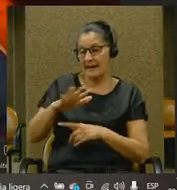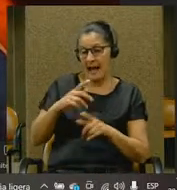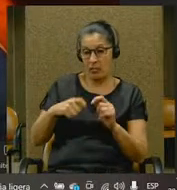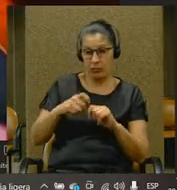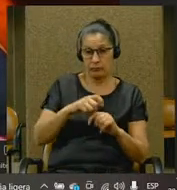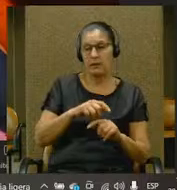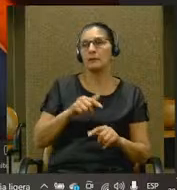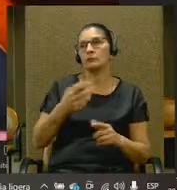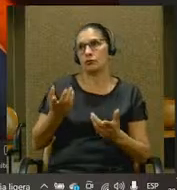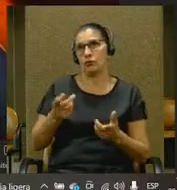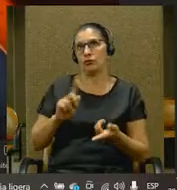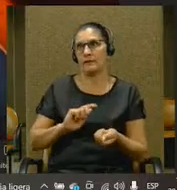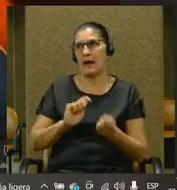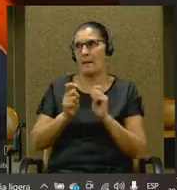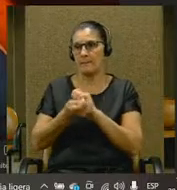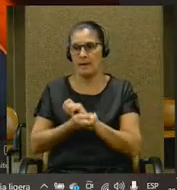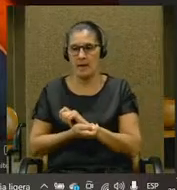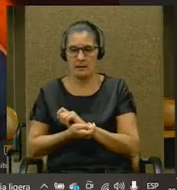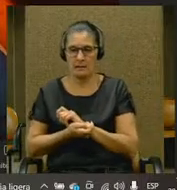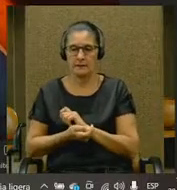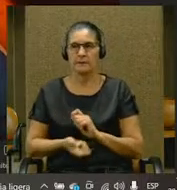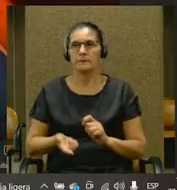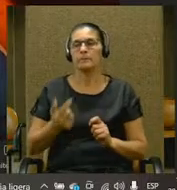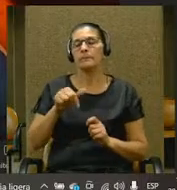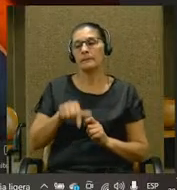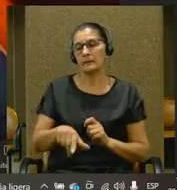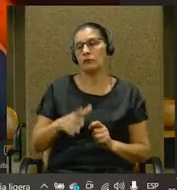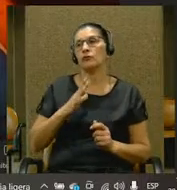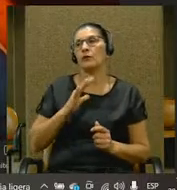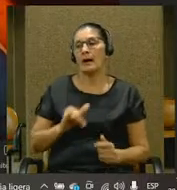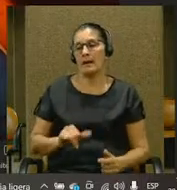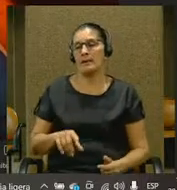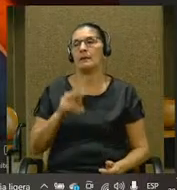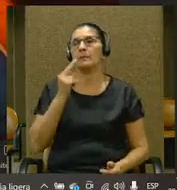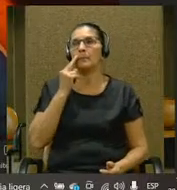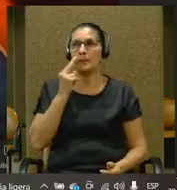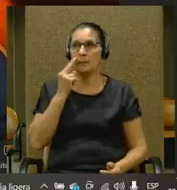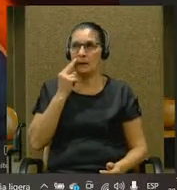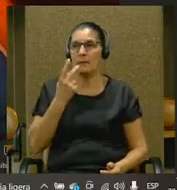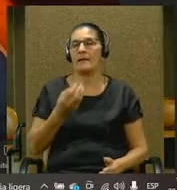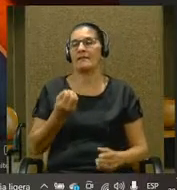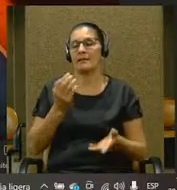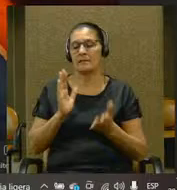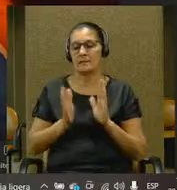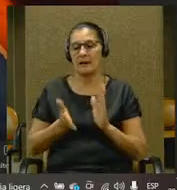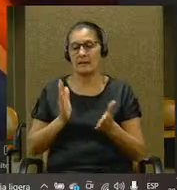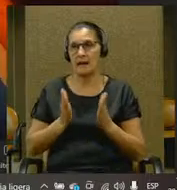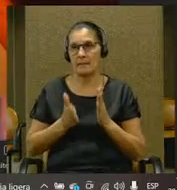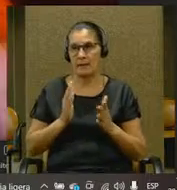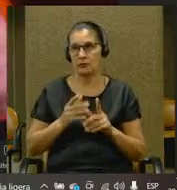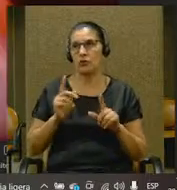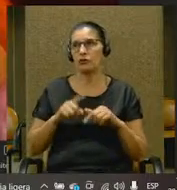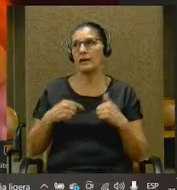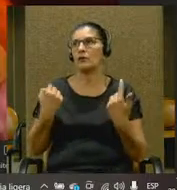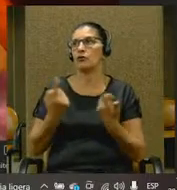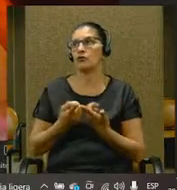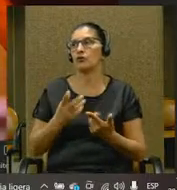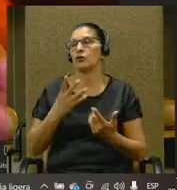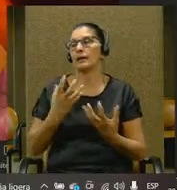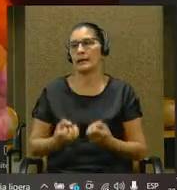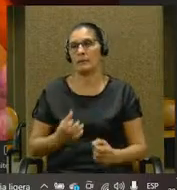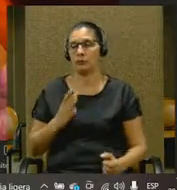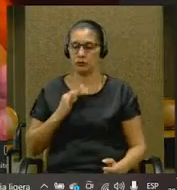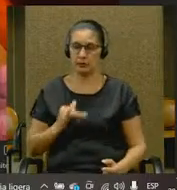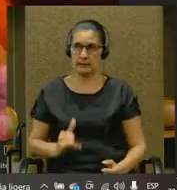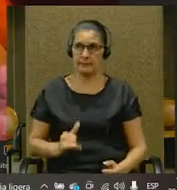and then it also will have implications for the types of treatments you want to make available. And so that's why I think Uruguay is in a